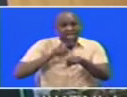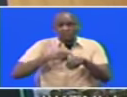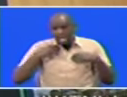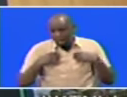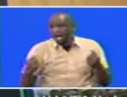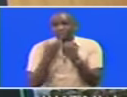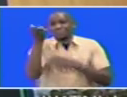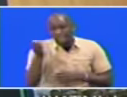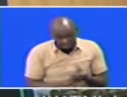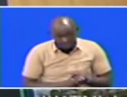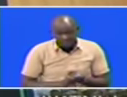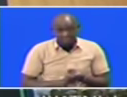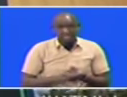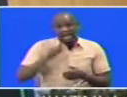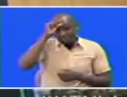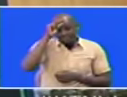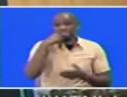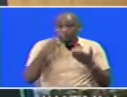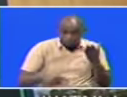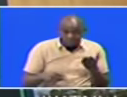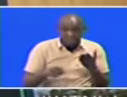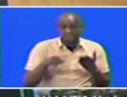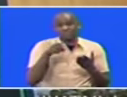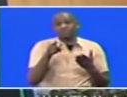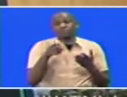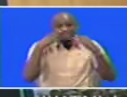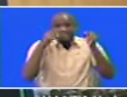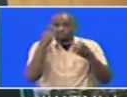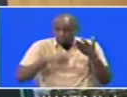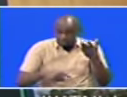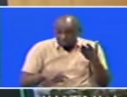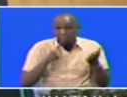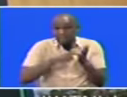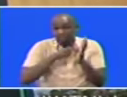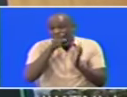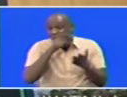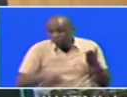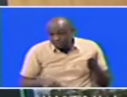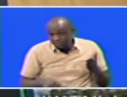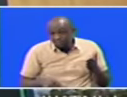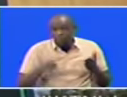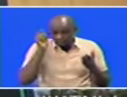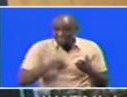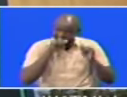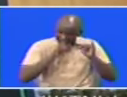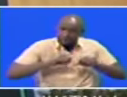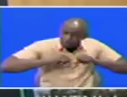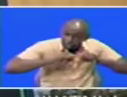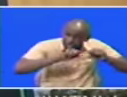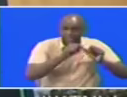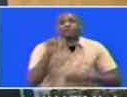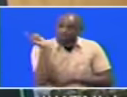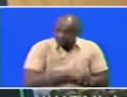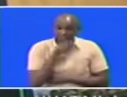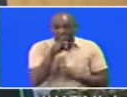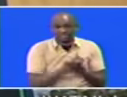something happens, the statement that comes from the presidency, whether well-meaning, is that we will stay the course until we finish the